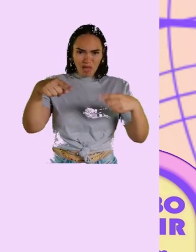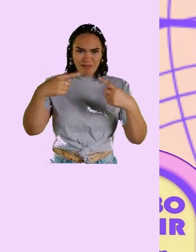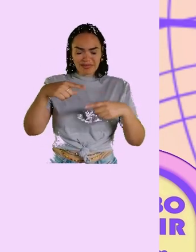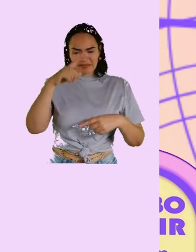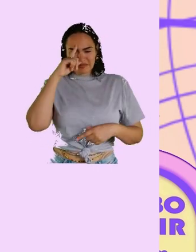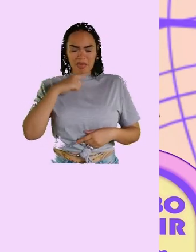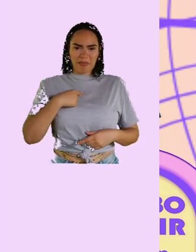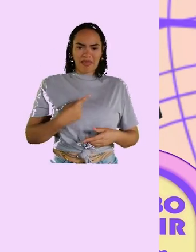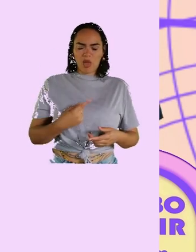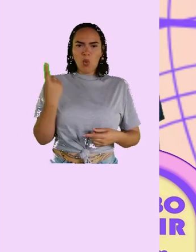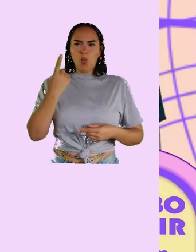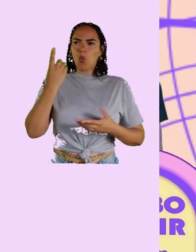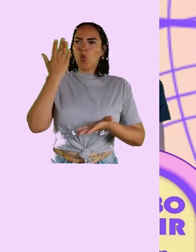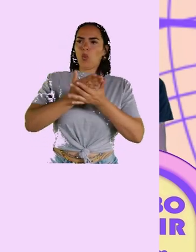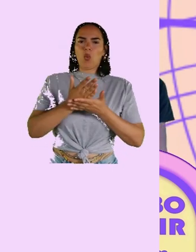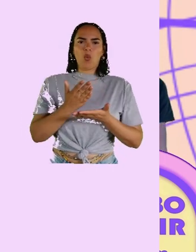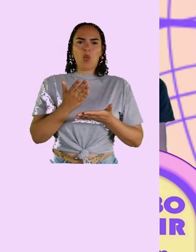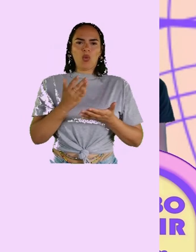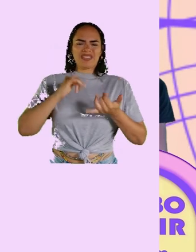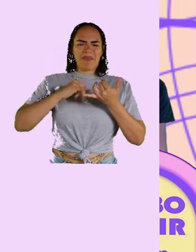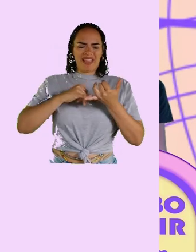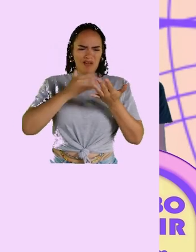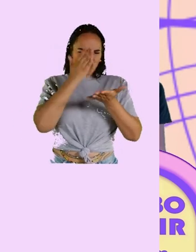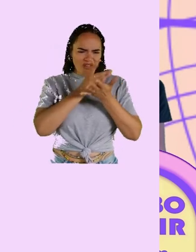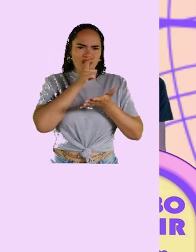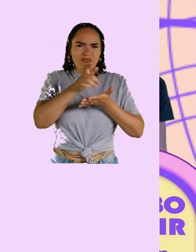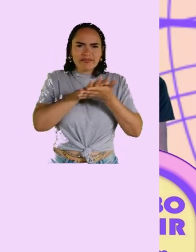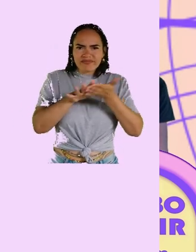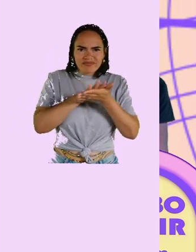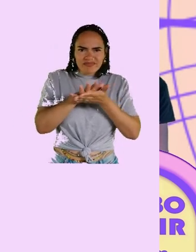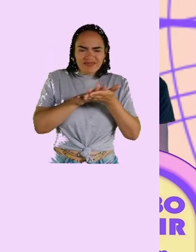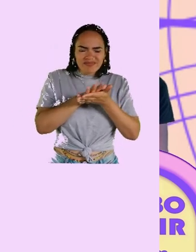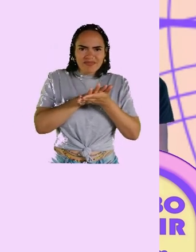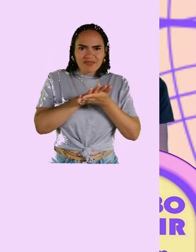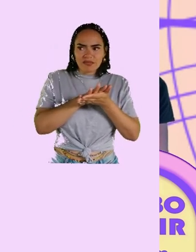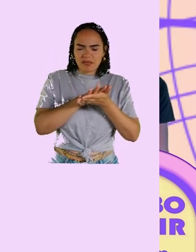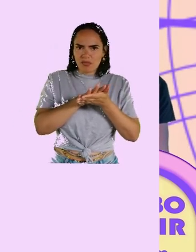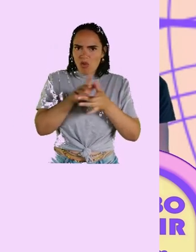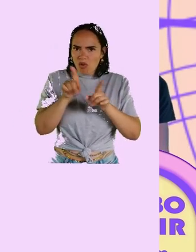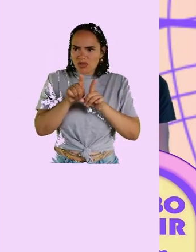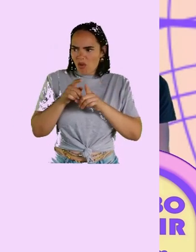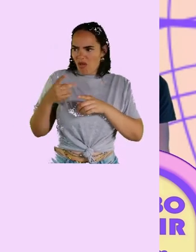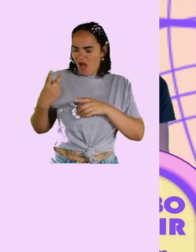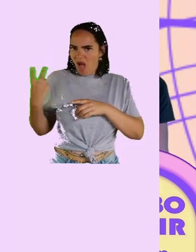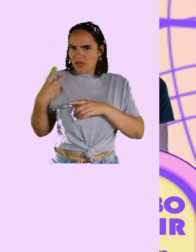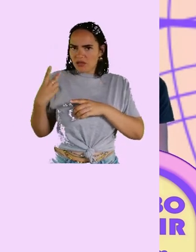determine who's the real Samiir? What does real even mean? What happens to those of us who are designated not